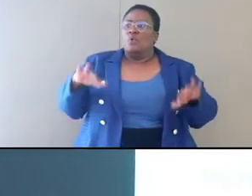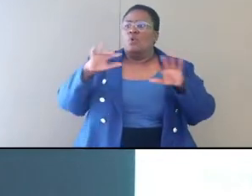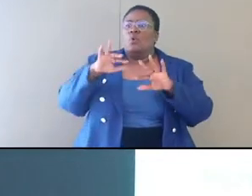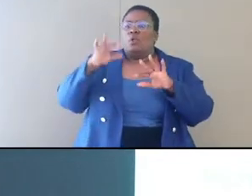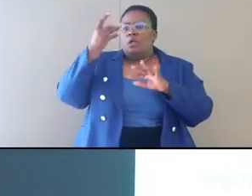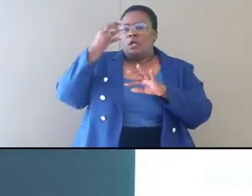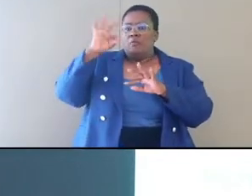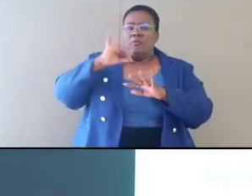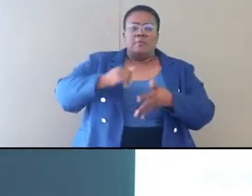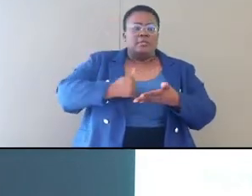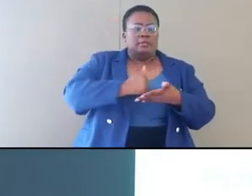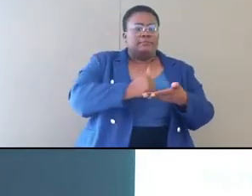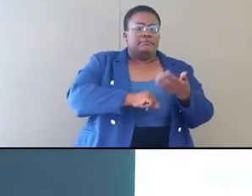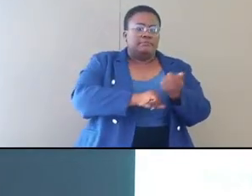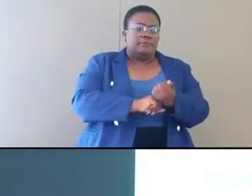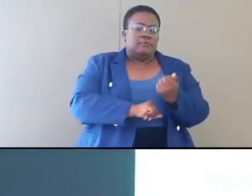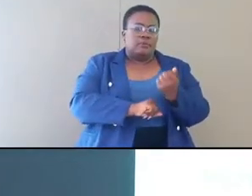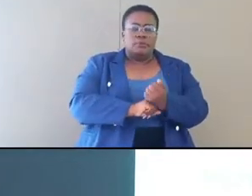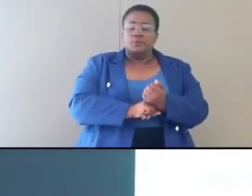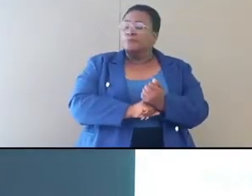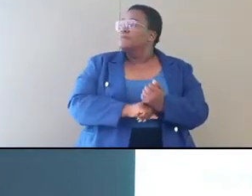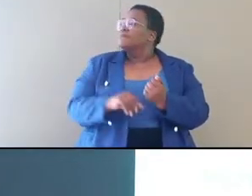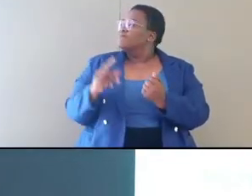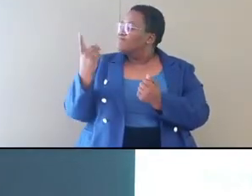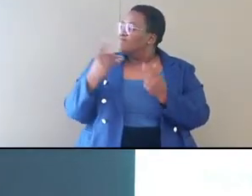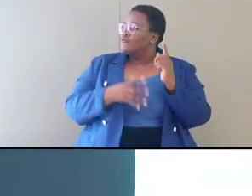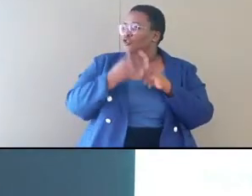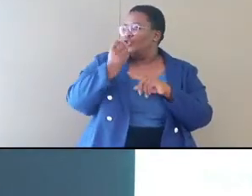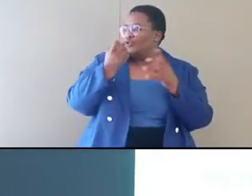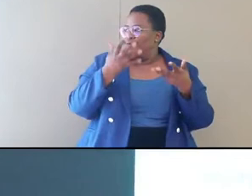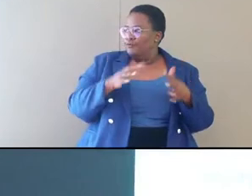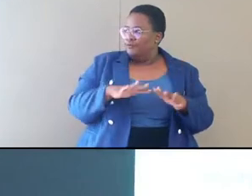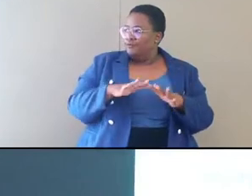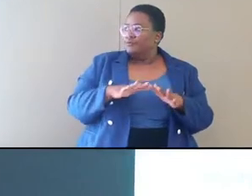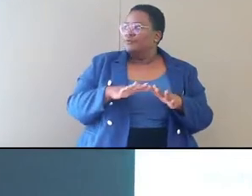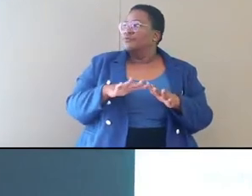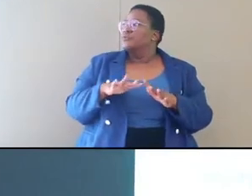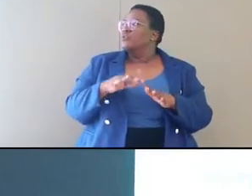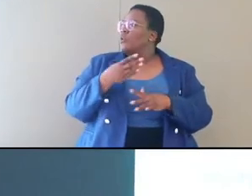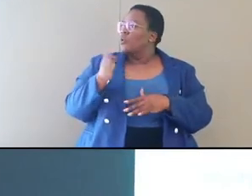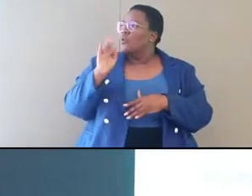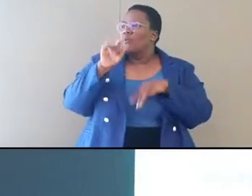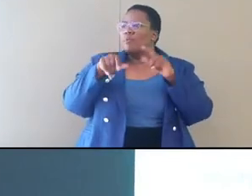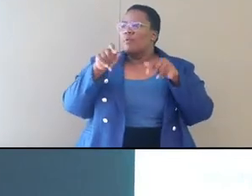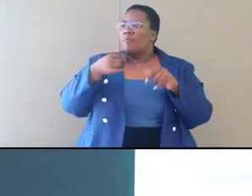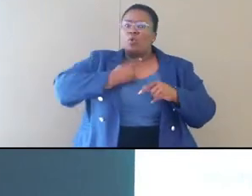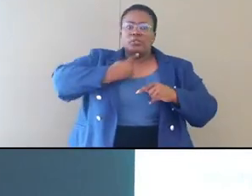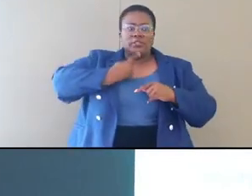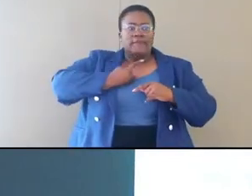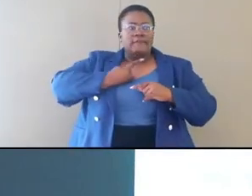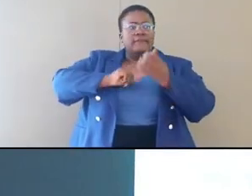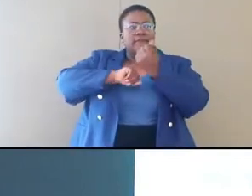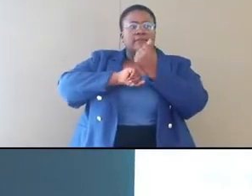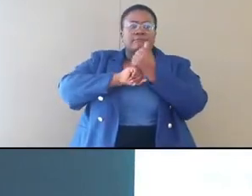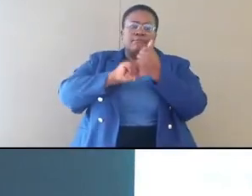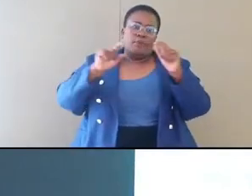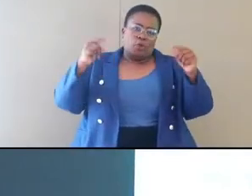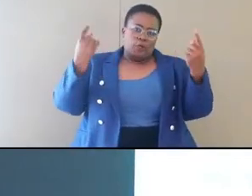has to be progressively realised, and it's for everyone who's unable to support themselves or their dependents.